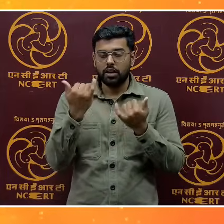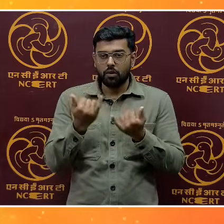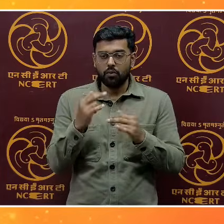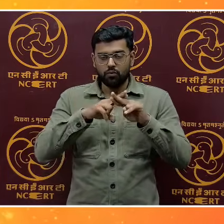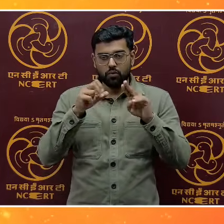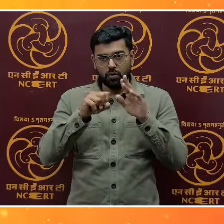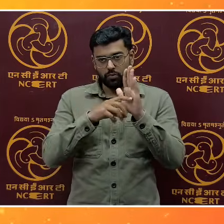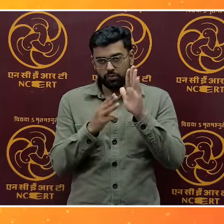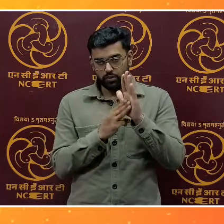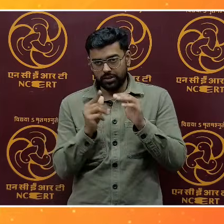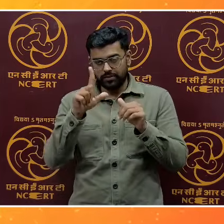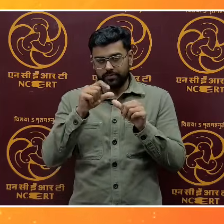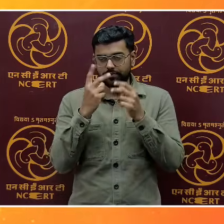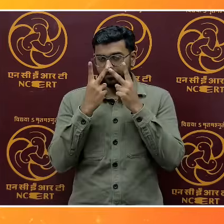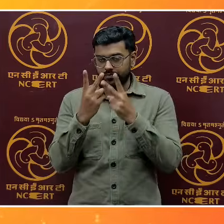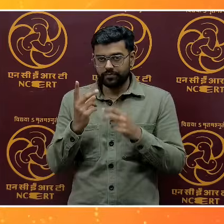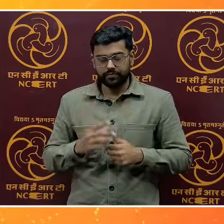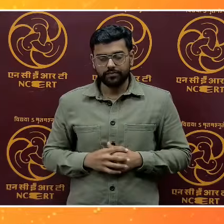See, we have